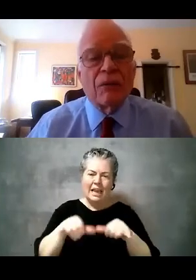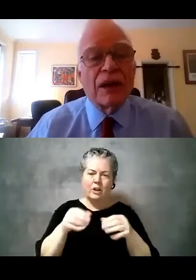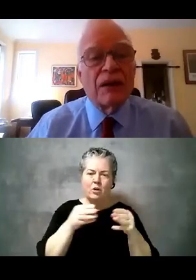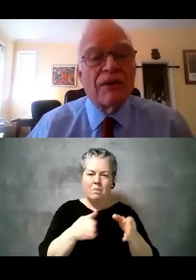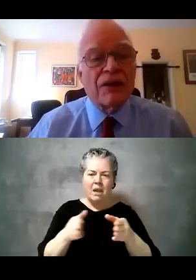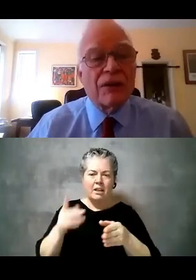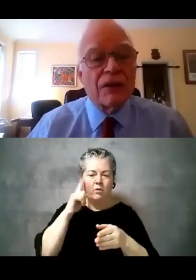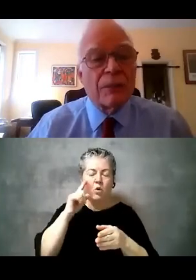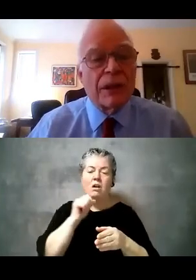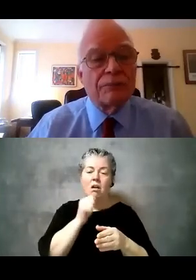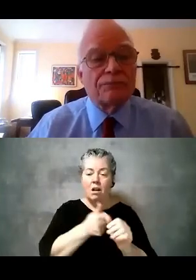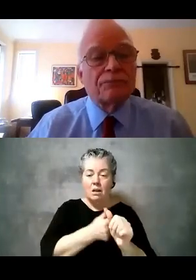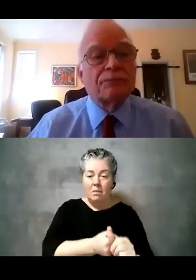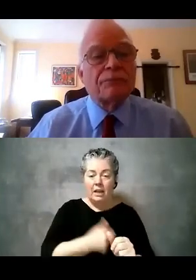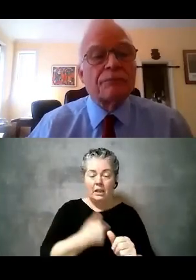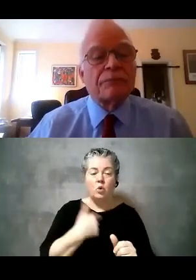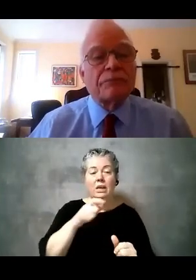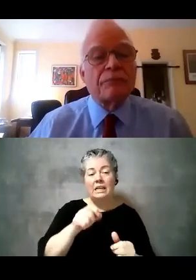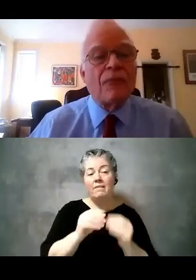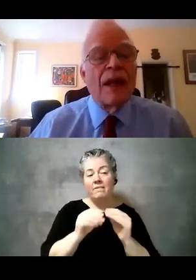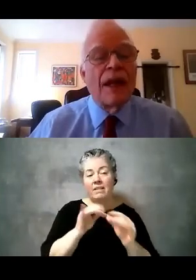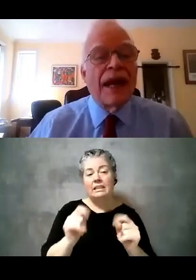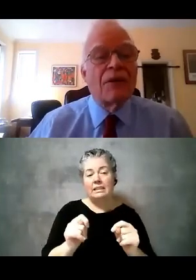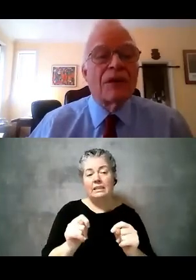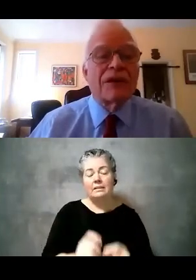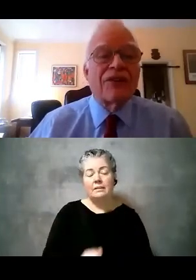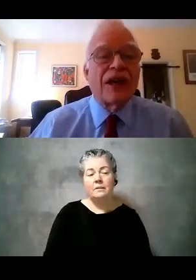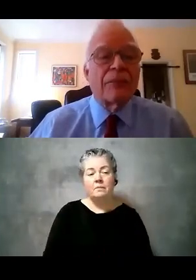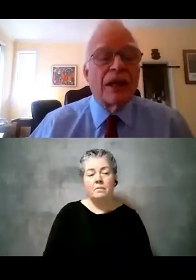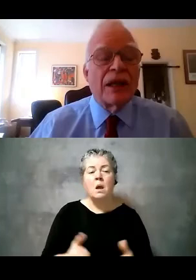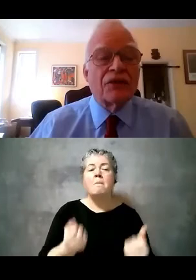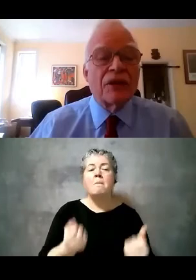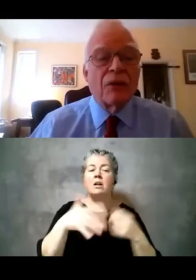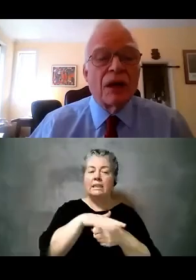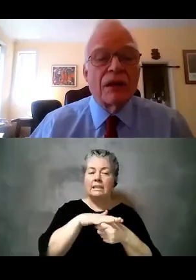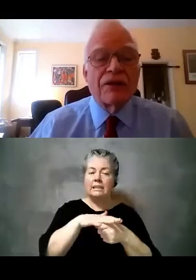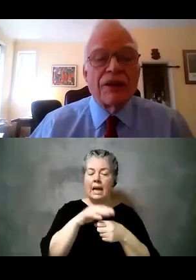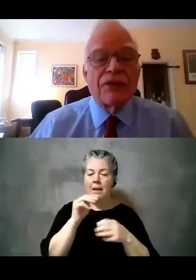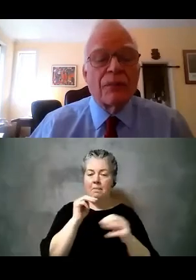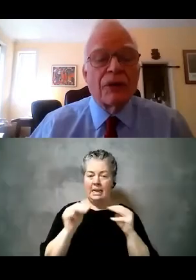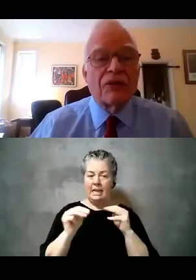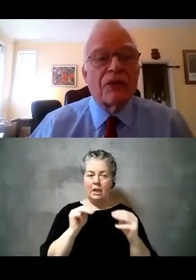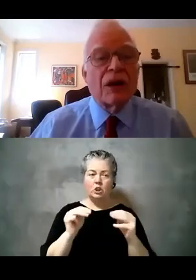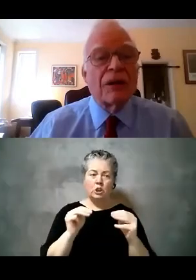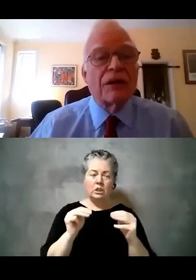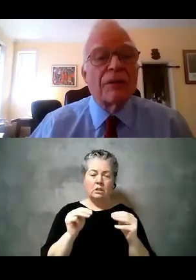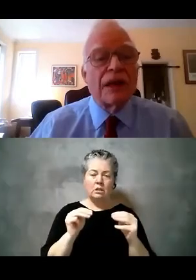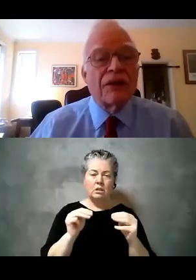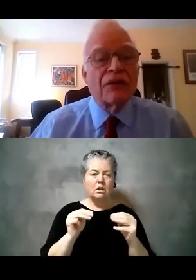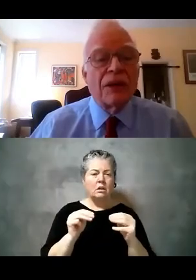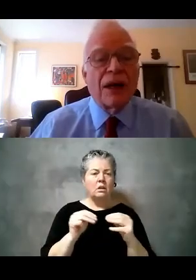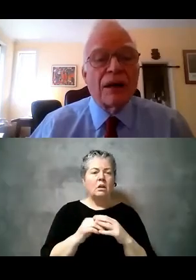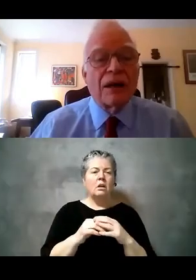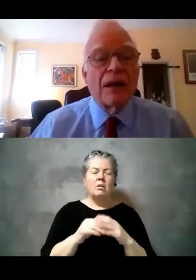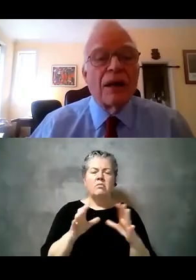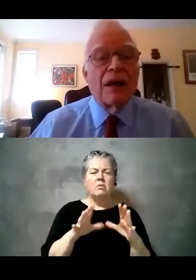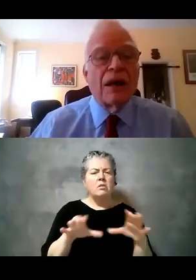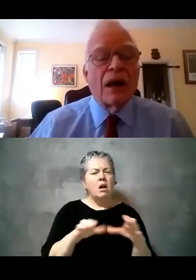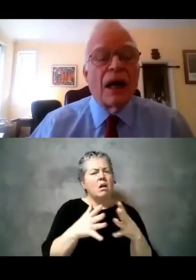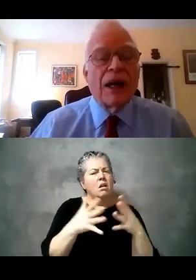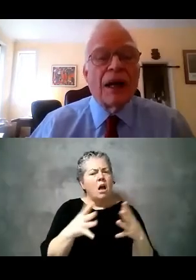need to fix those a little bit. And multi-site mediation, and Guanglei has done so much to talk about the mediation. I'm